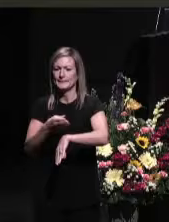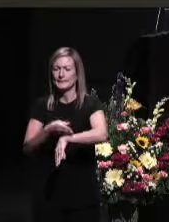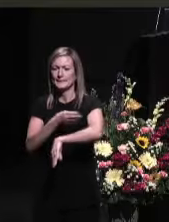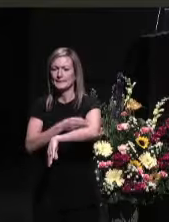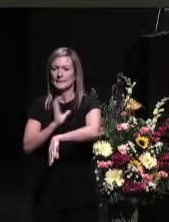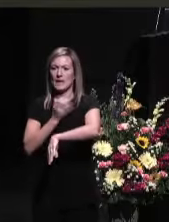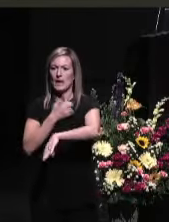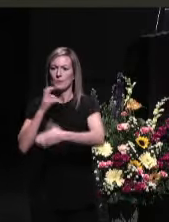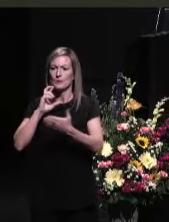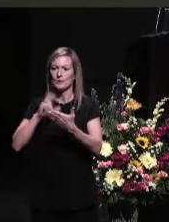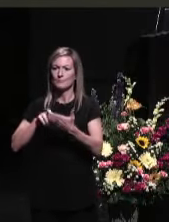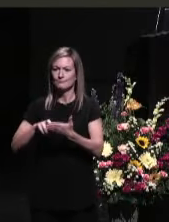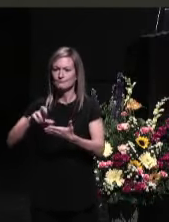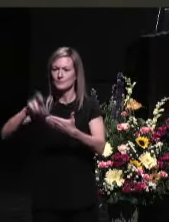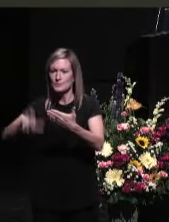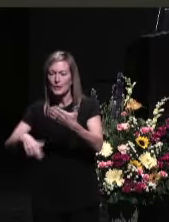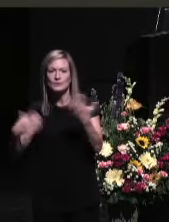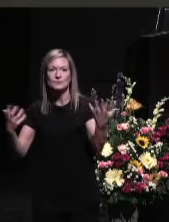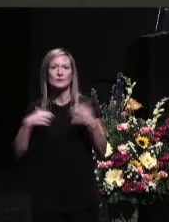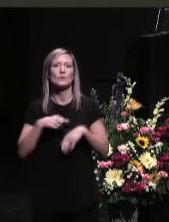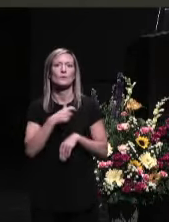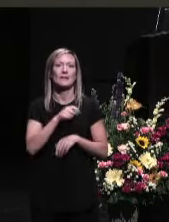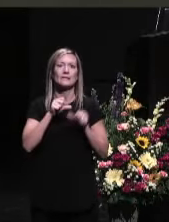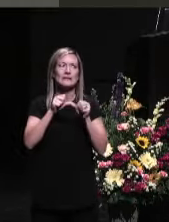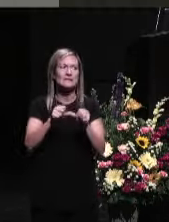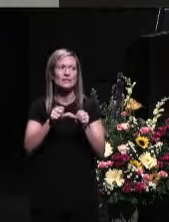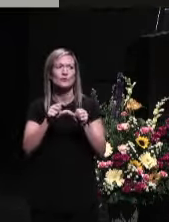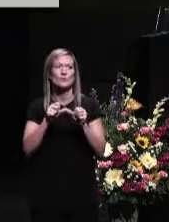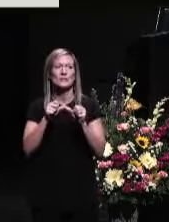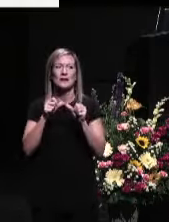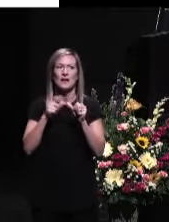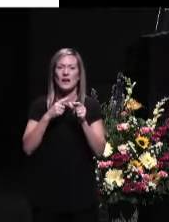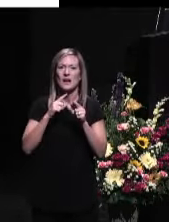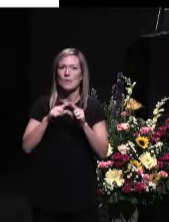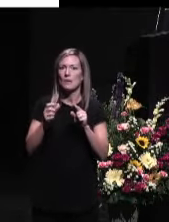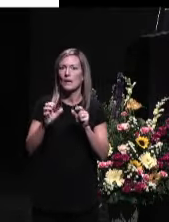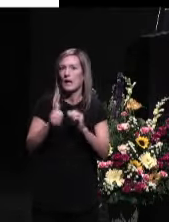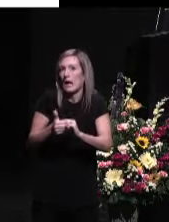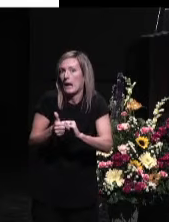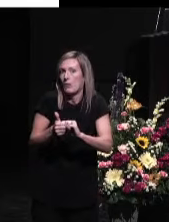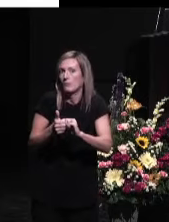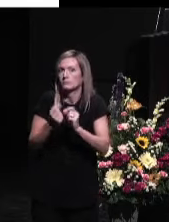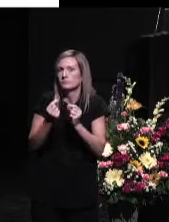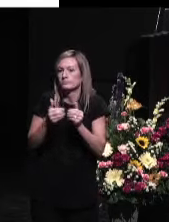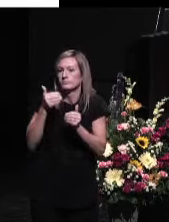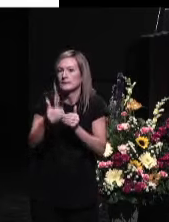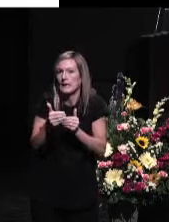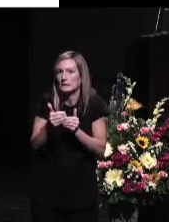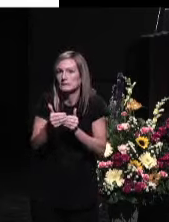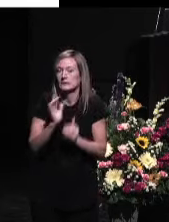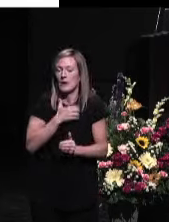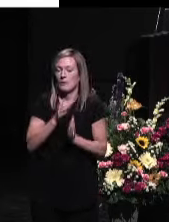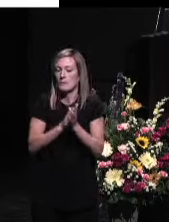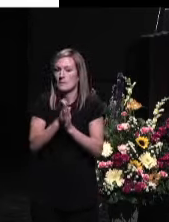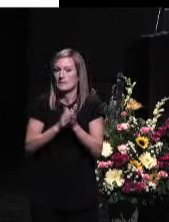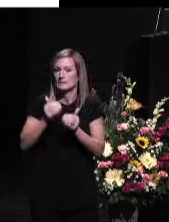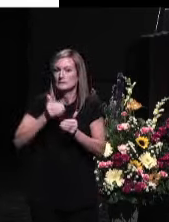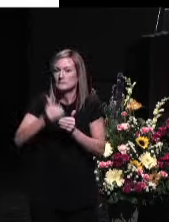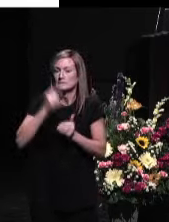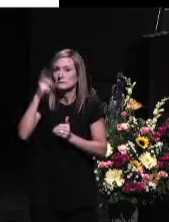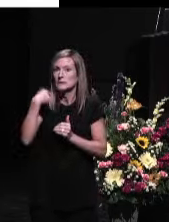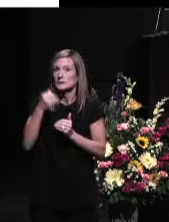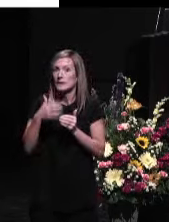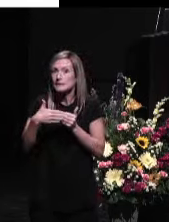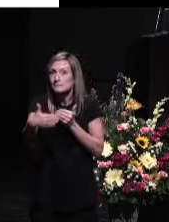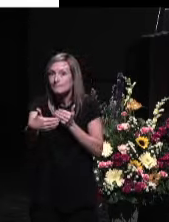challenges to continue that. So what are we doing about these things? What's underway? What's our momentum going to look like as we